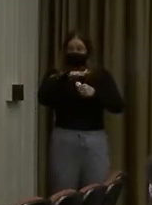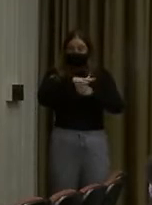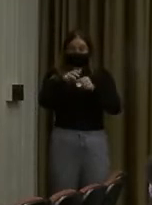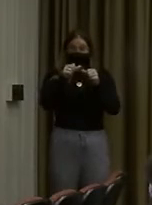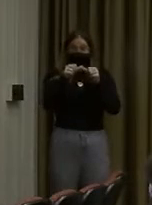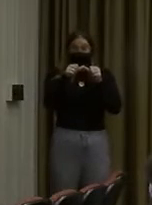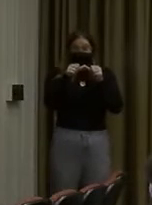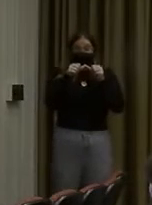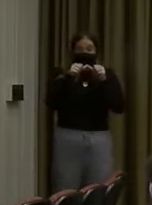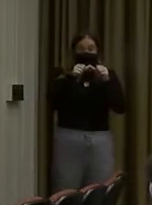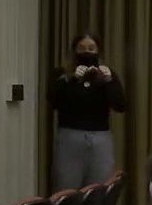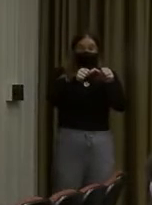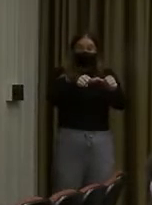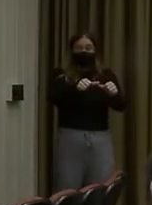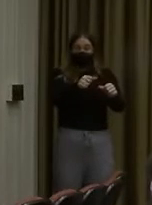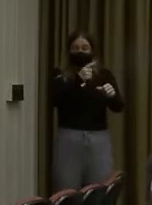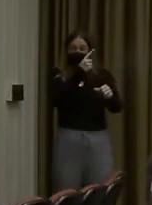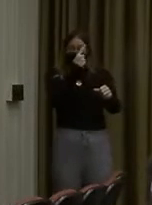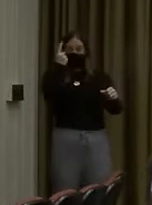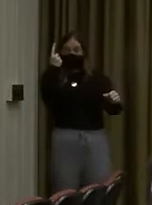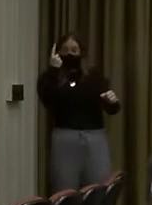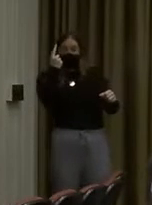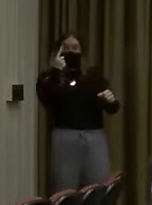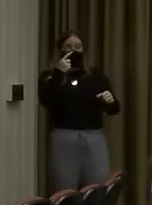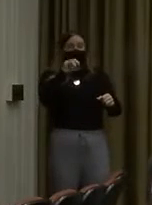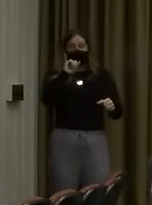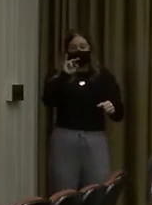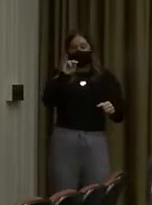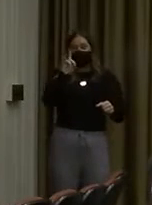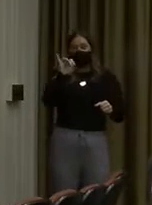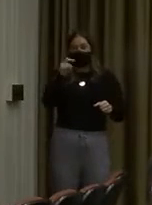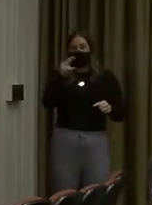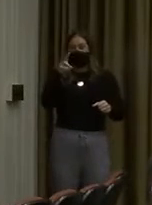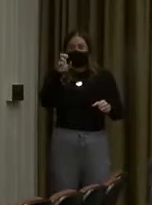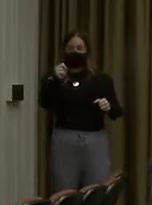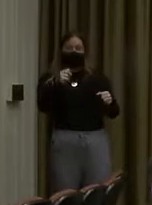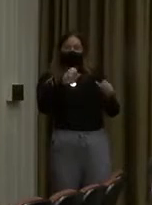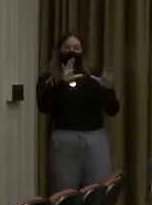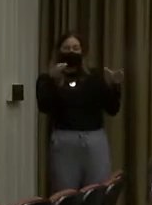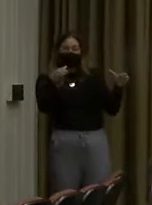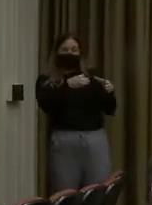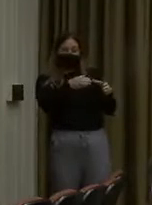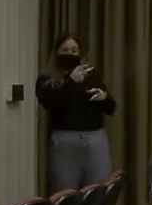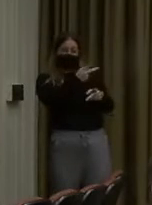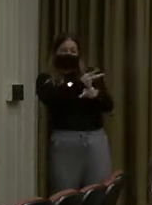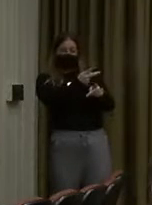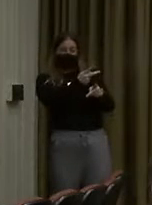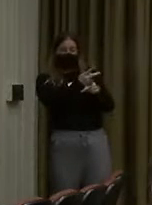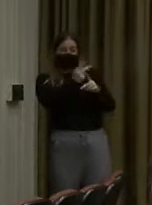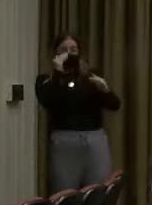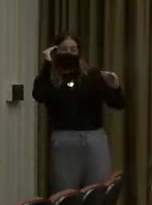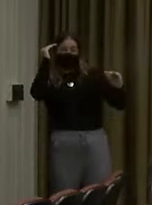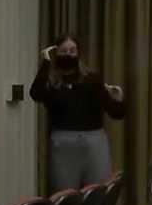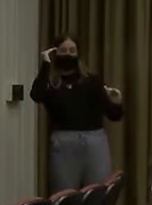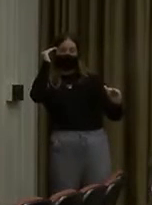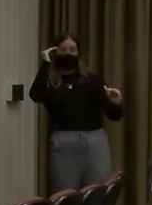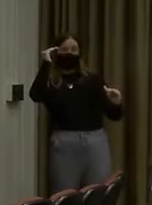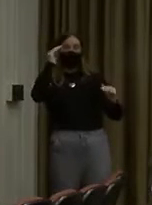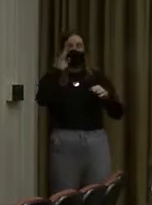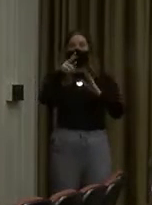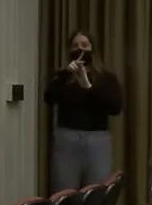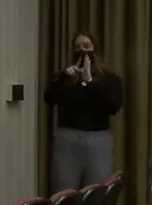a group of Black as well as indigenous populations down, the policymakers, working with these business